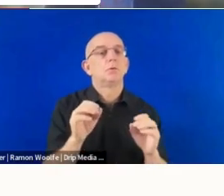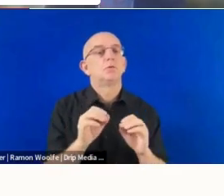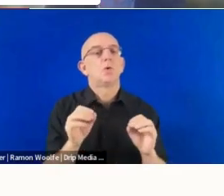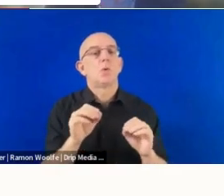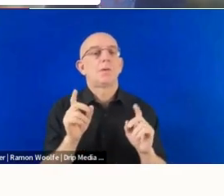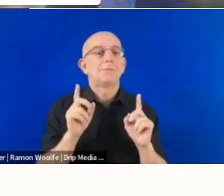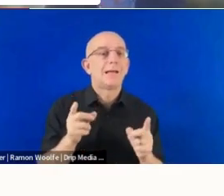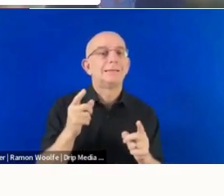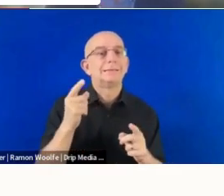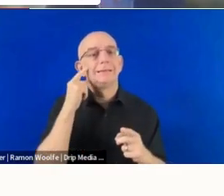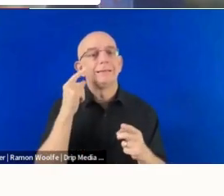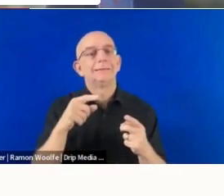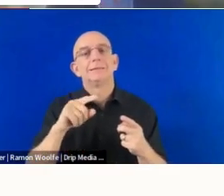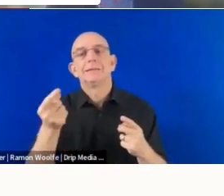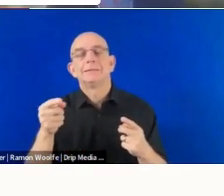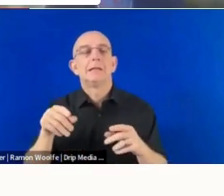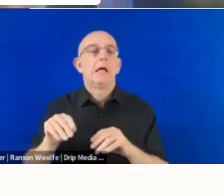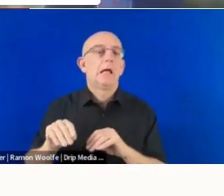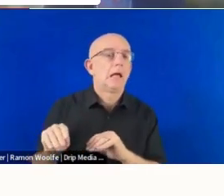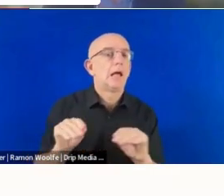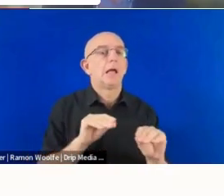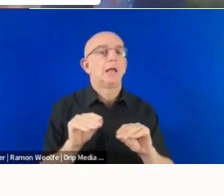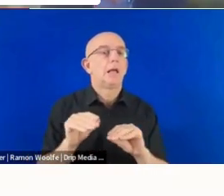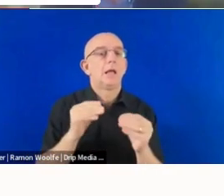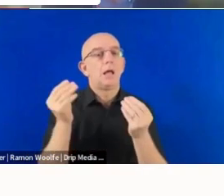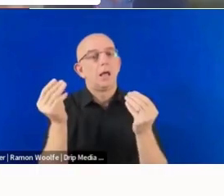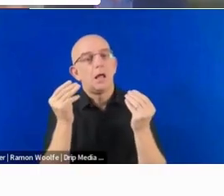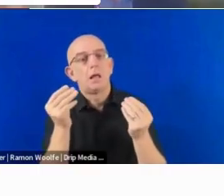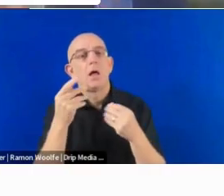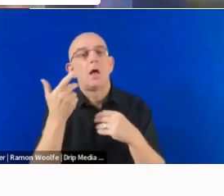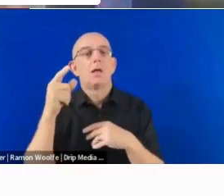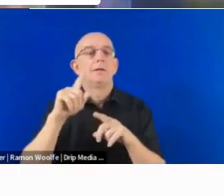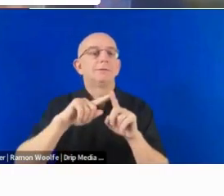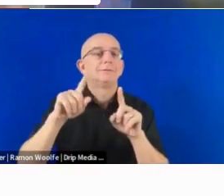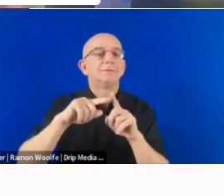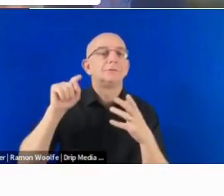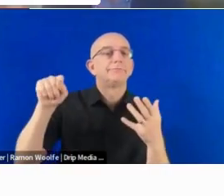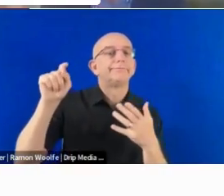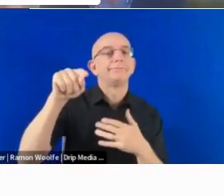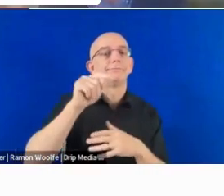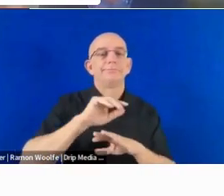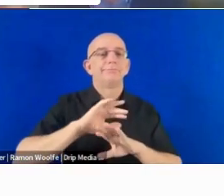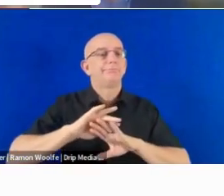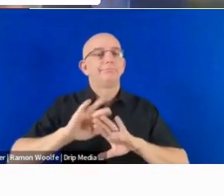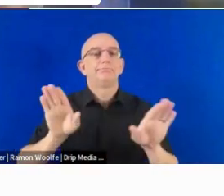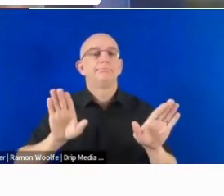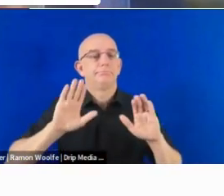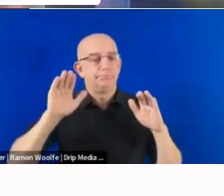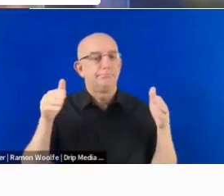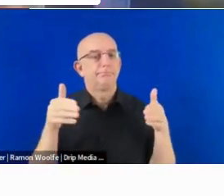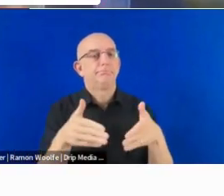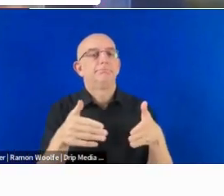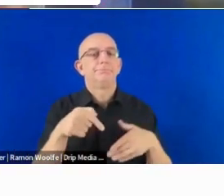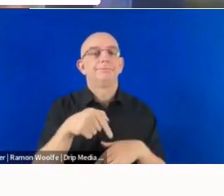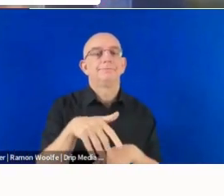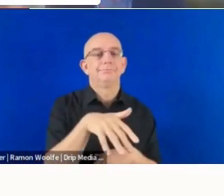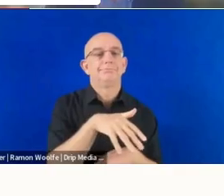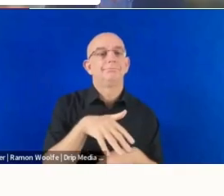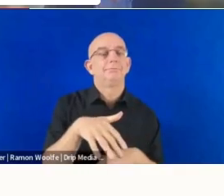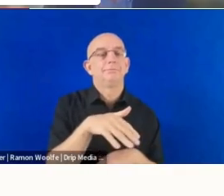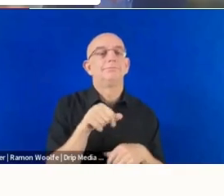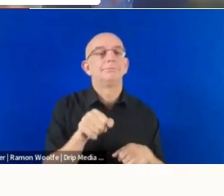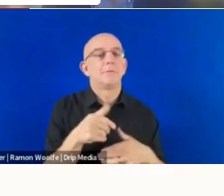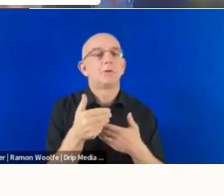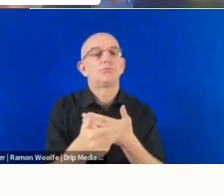the training determine acceptable solutions that participants come up with. Transform also